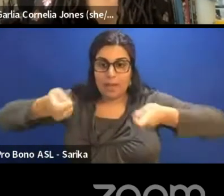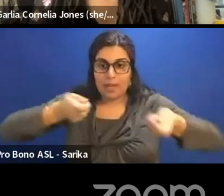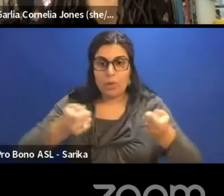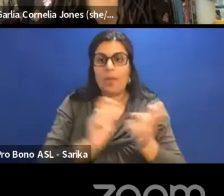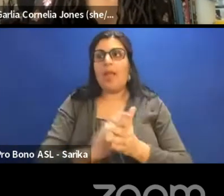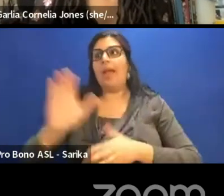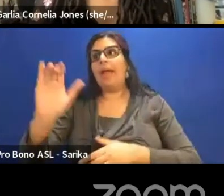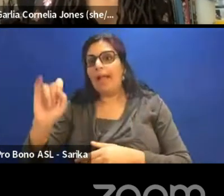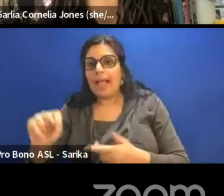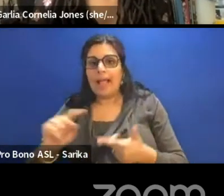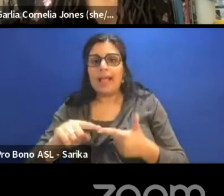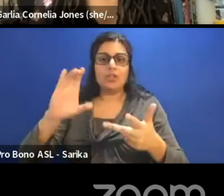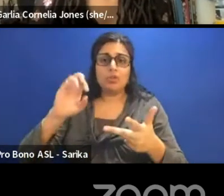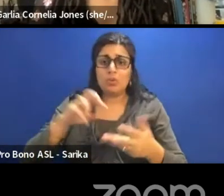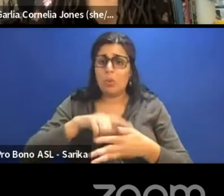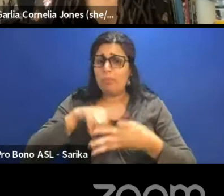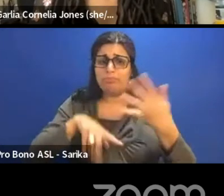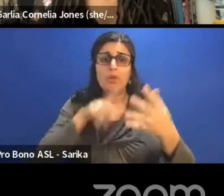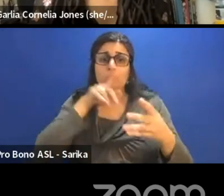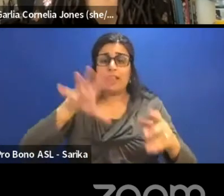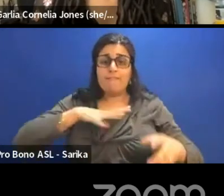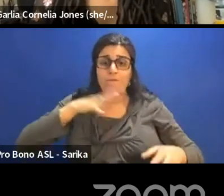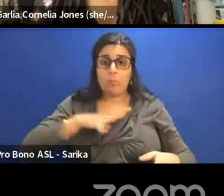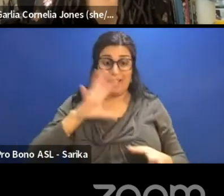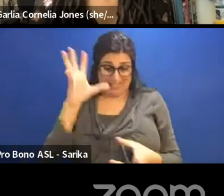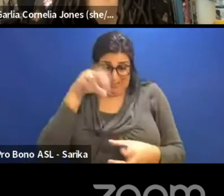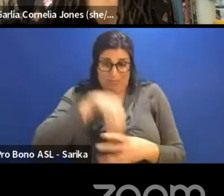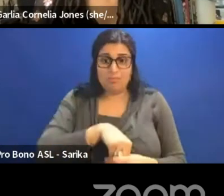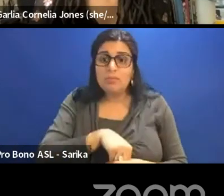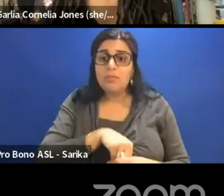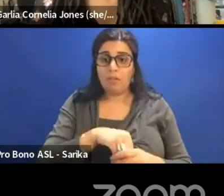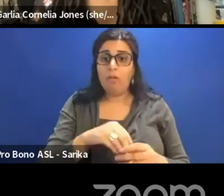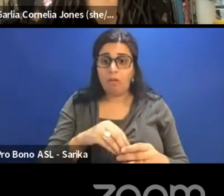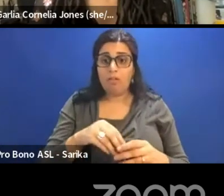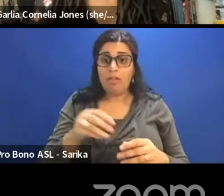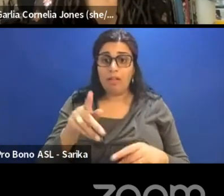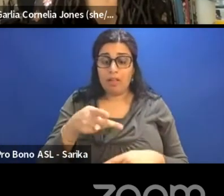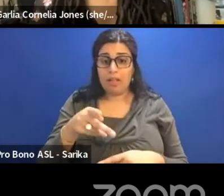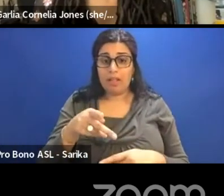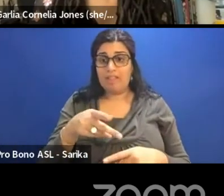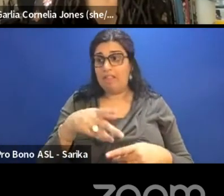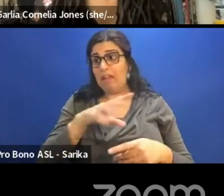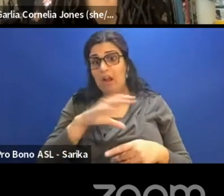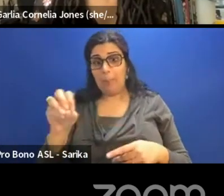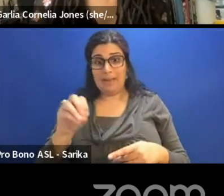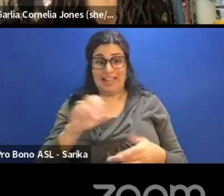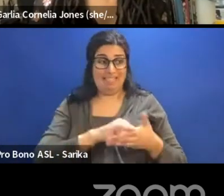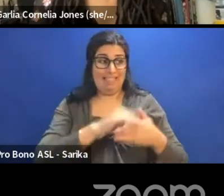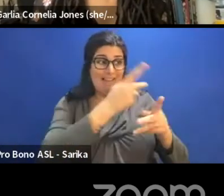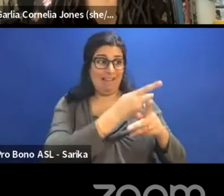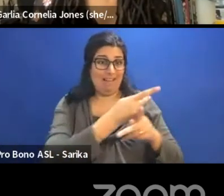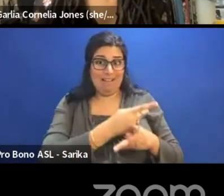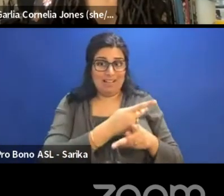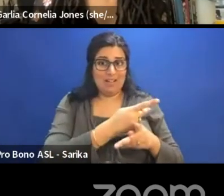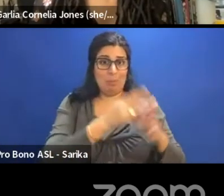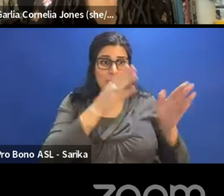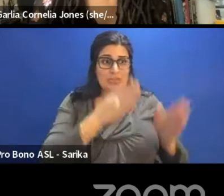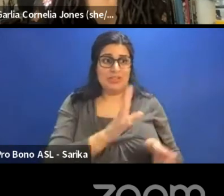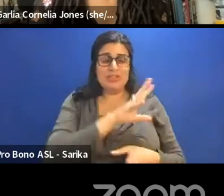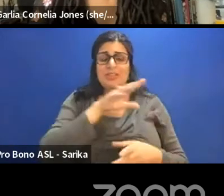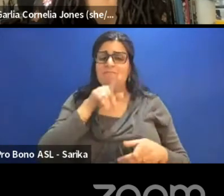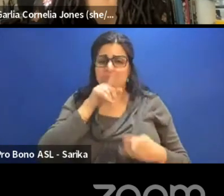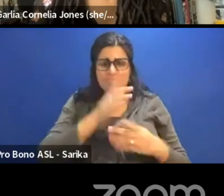in the front of the program, like really formalizing that the childcare person is an essential part of the